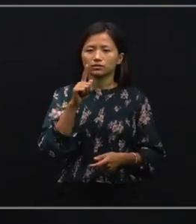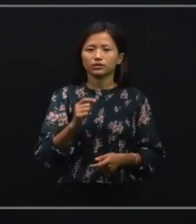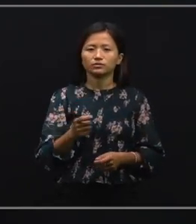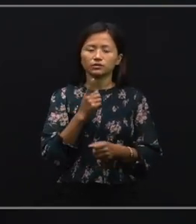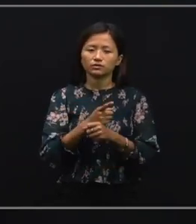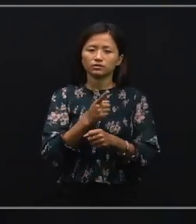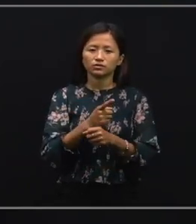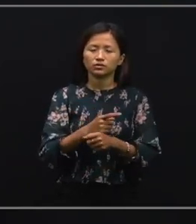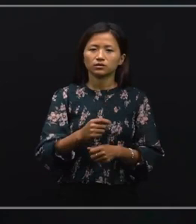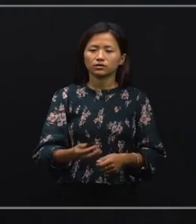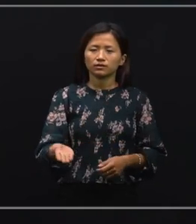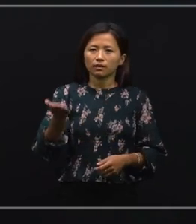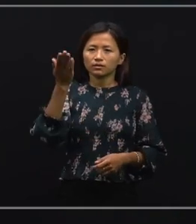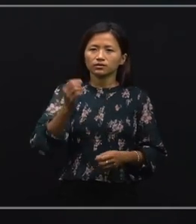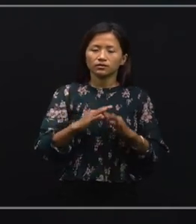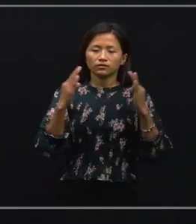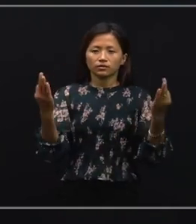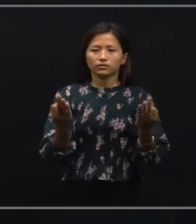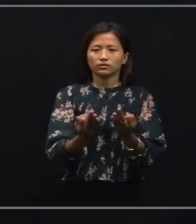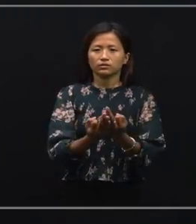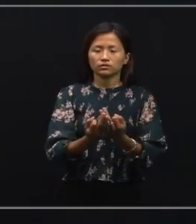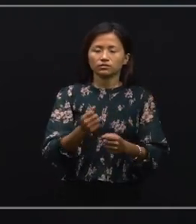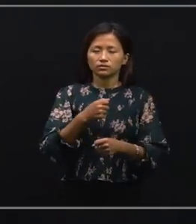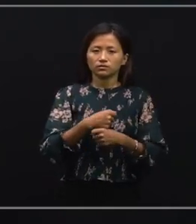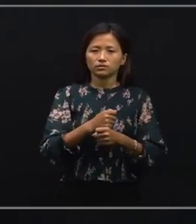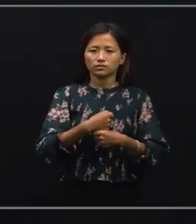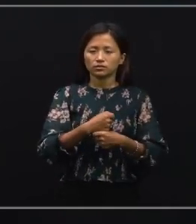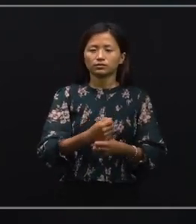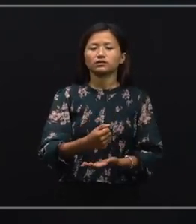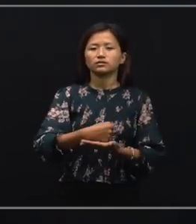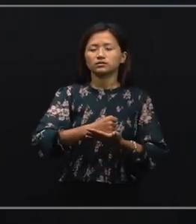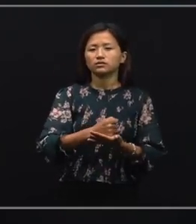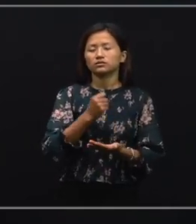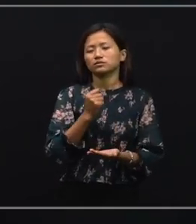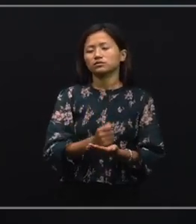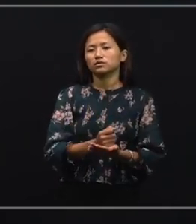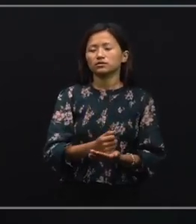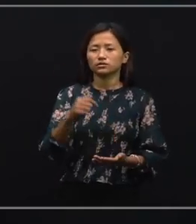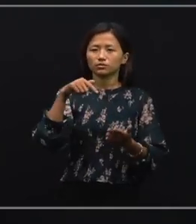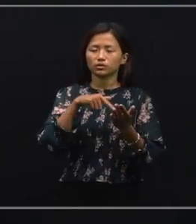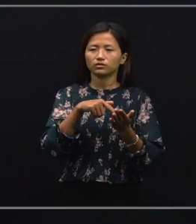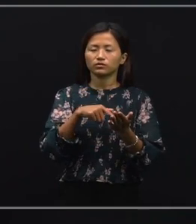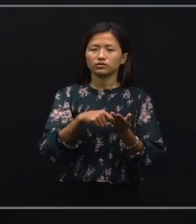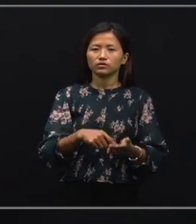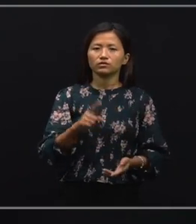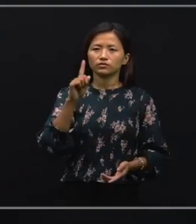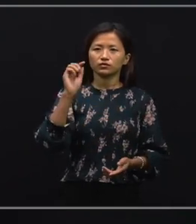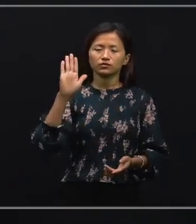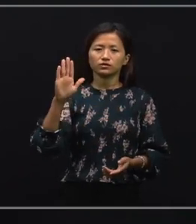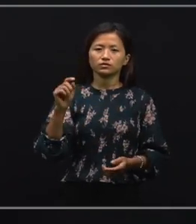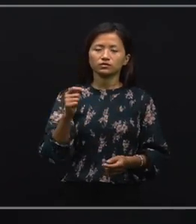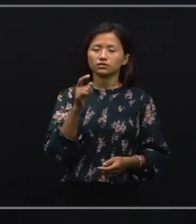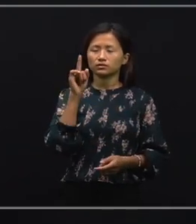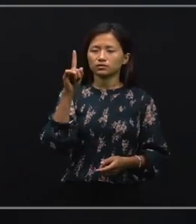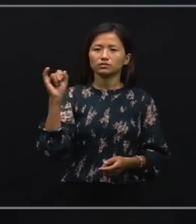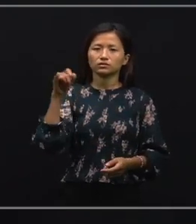become teachers and elders in the family. And so you have to make a decision. And even at this point of time, in your 15,